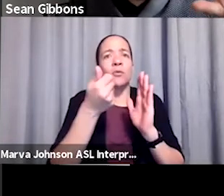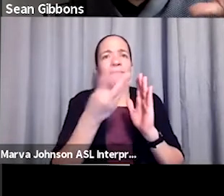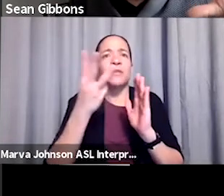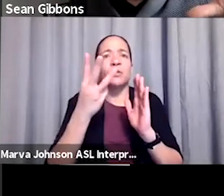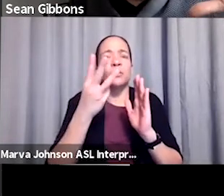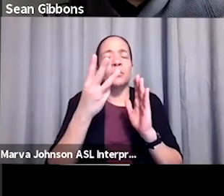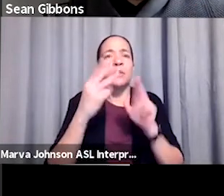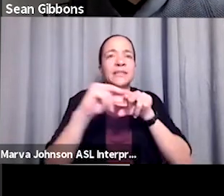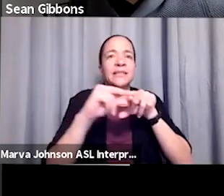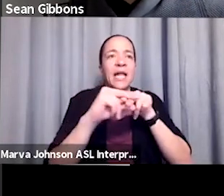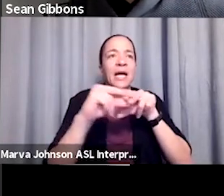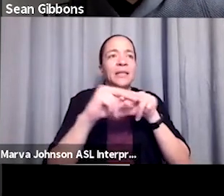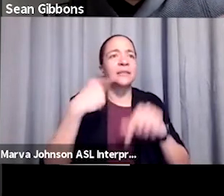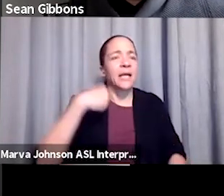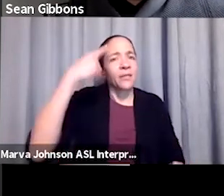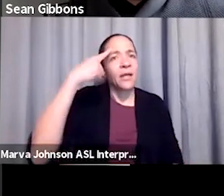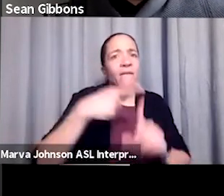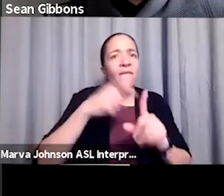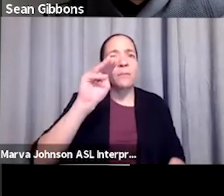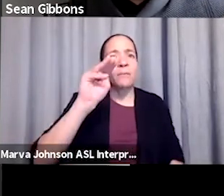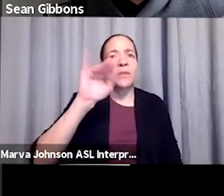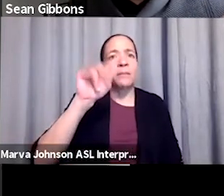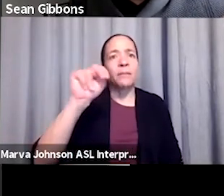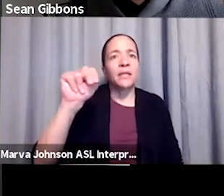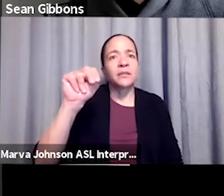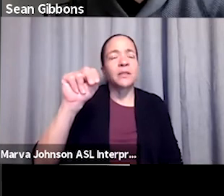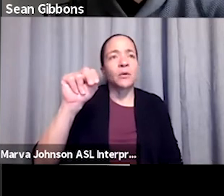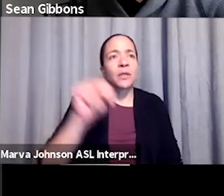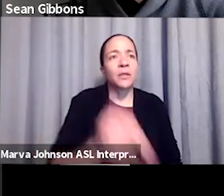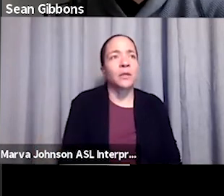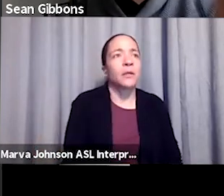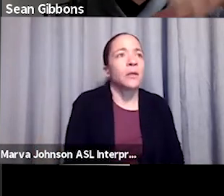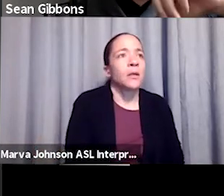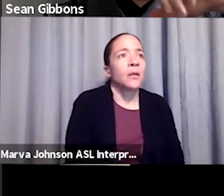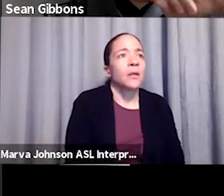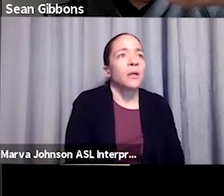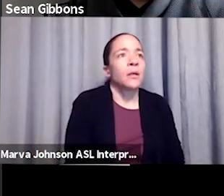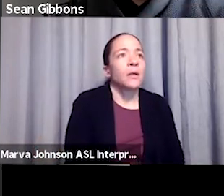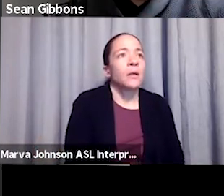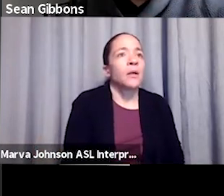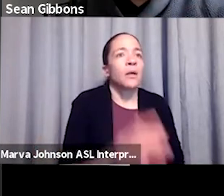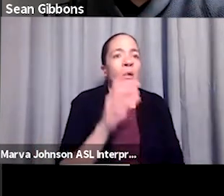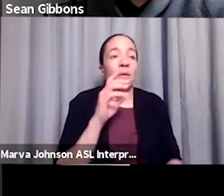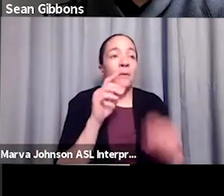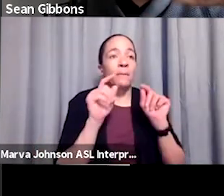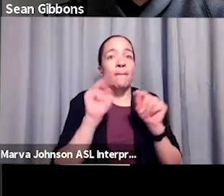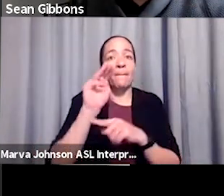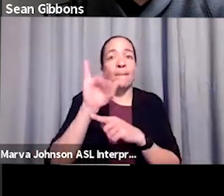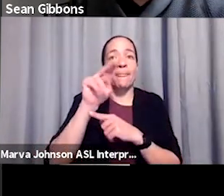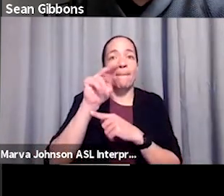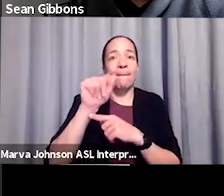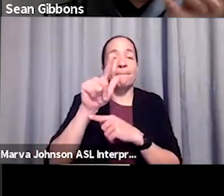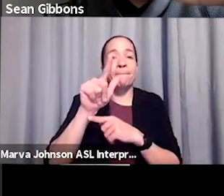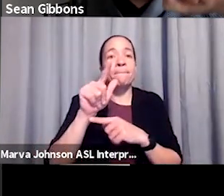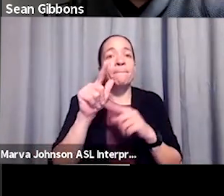Minnesota campaign. So if we go back, there was one that was a side by. Let's sit on this one for a quick minute. Manal asks, should we be reading